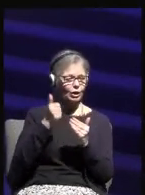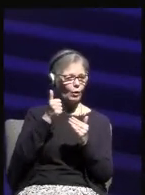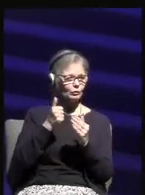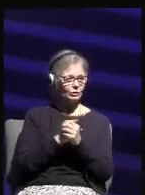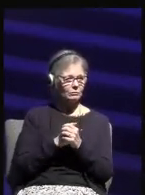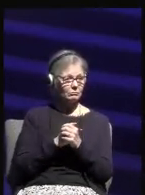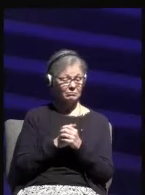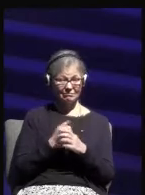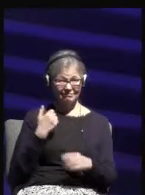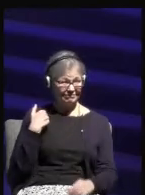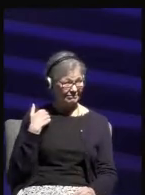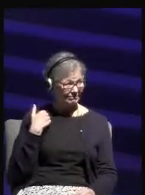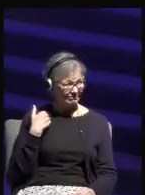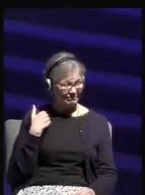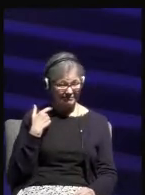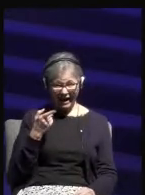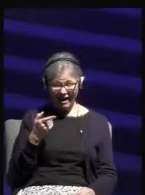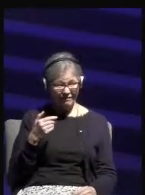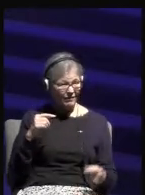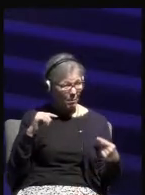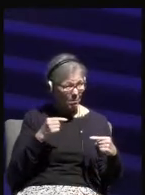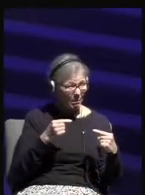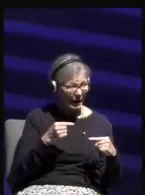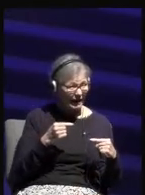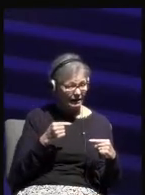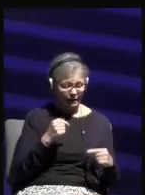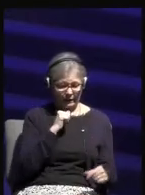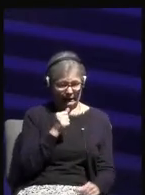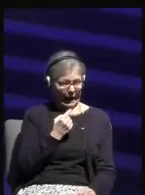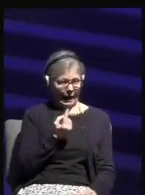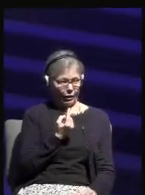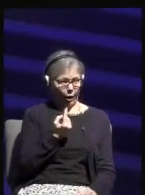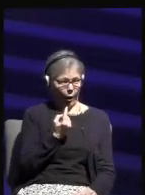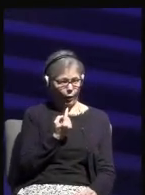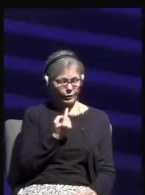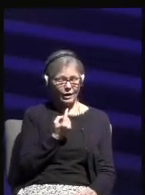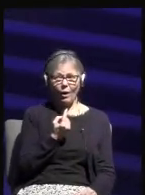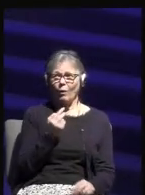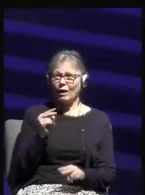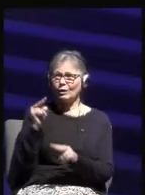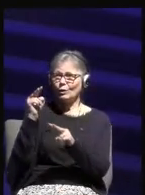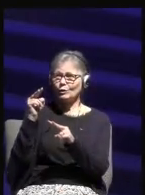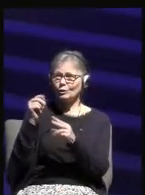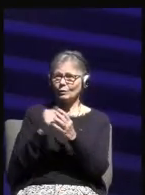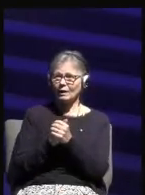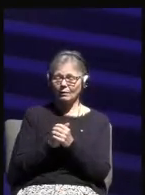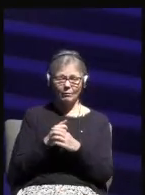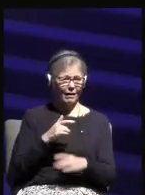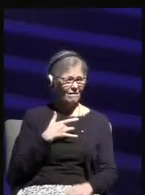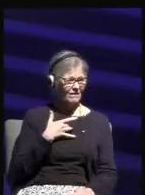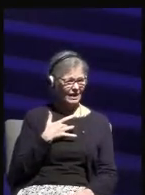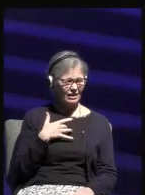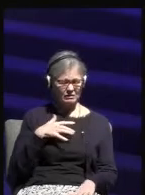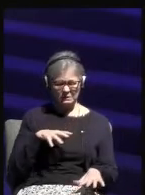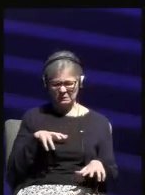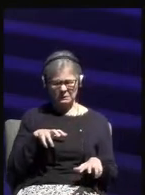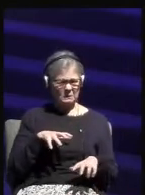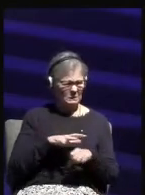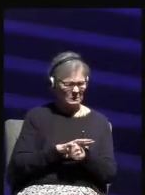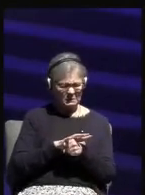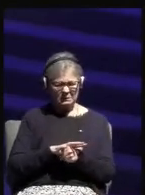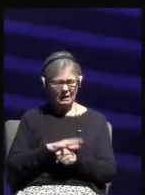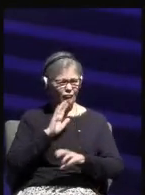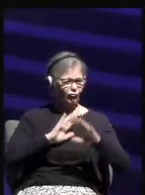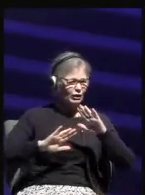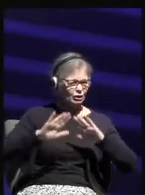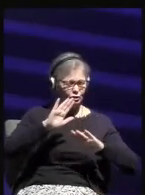your life? I don't want to be by myself experiencing pain. I don't want to be weighted down with tension all by myself. I don't want to be